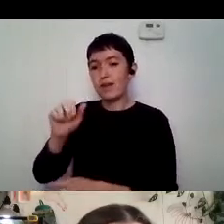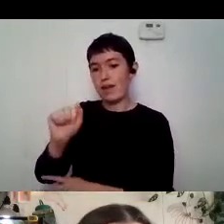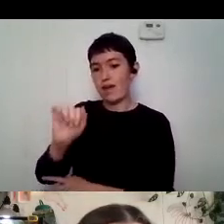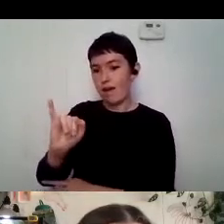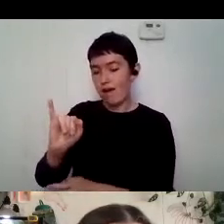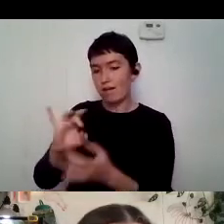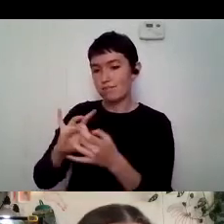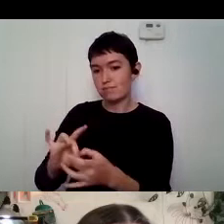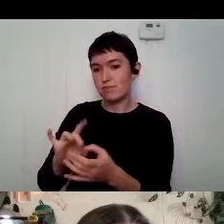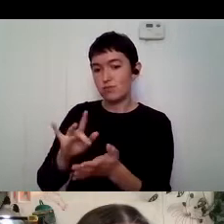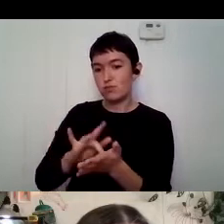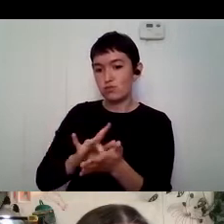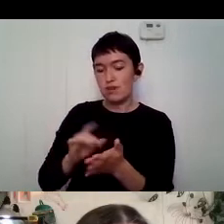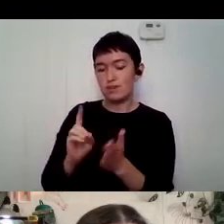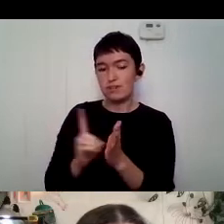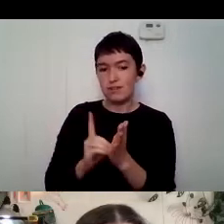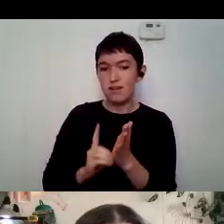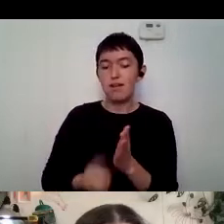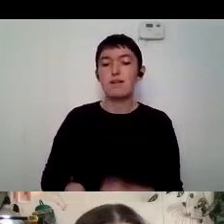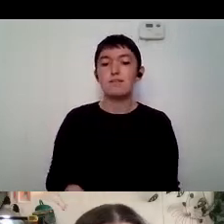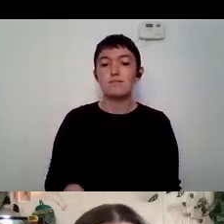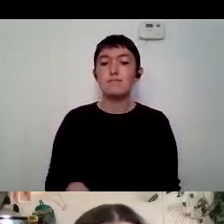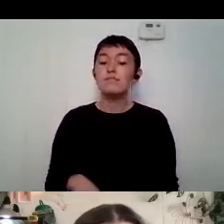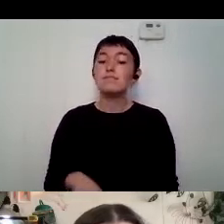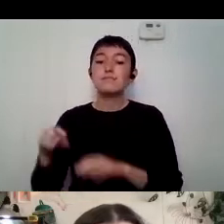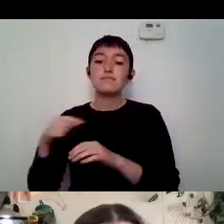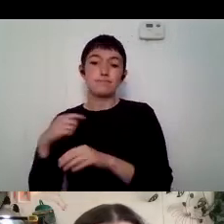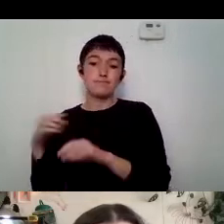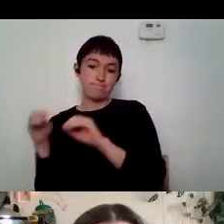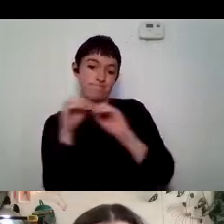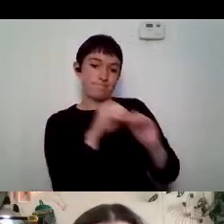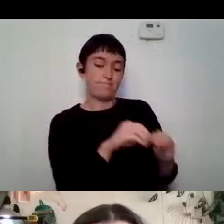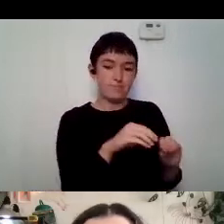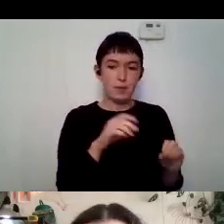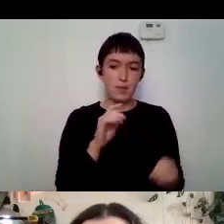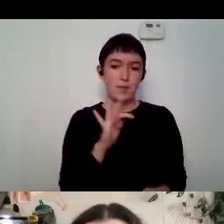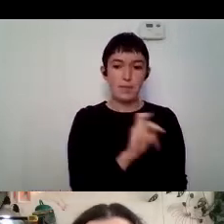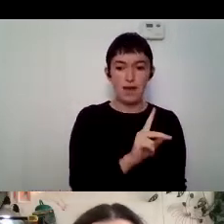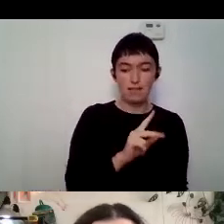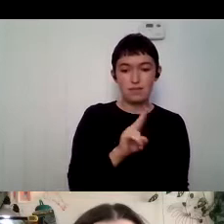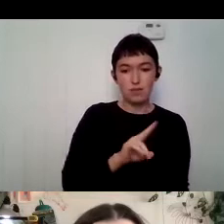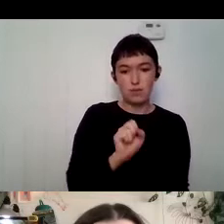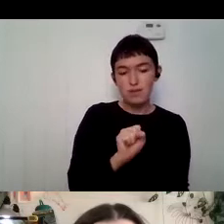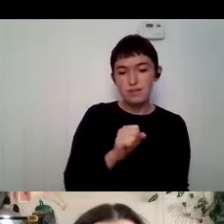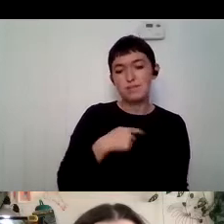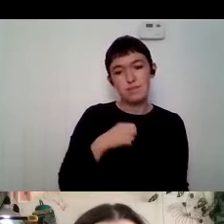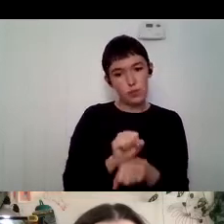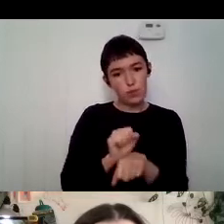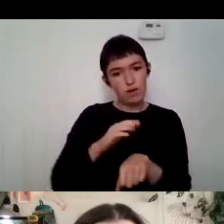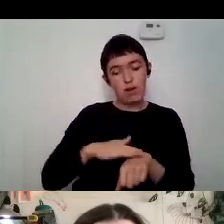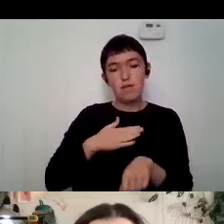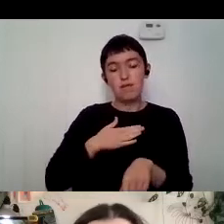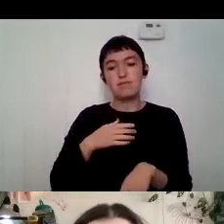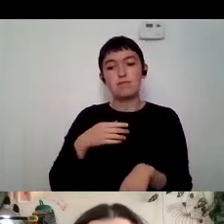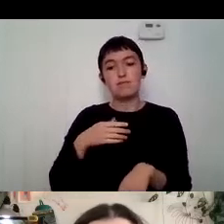Following this, I moved back to the US, where I'm currently now doing my second postdoc here at MIT and continuing work along the same